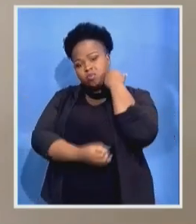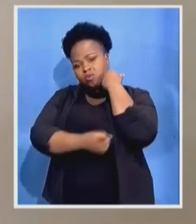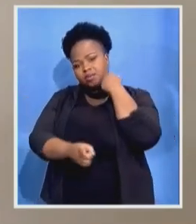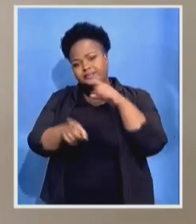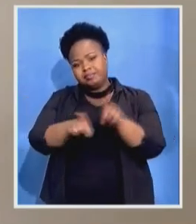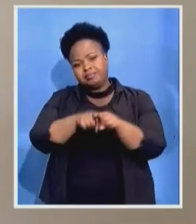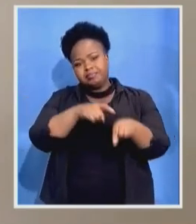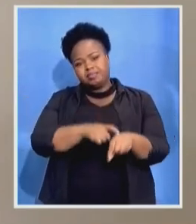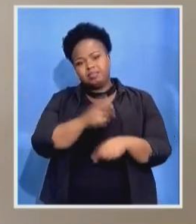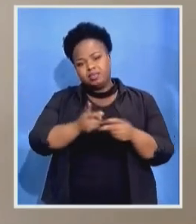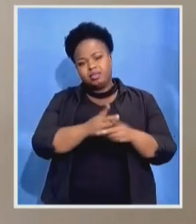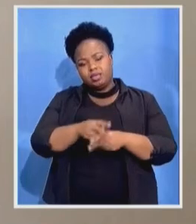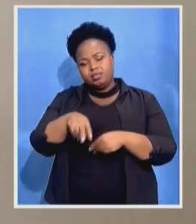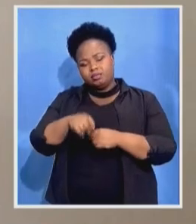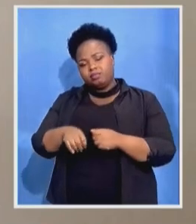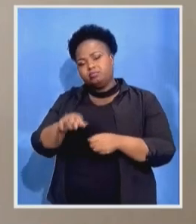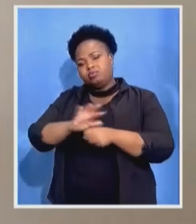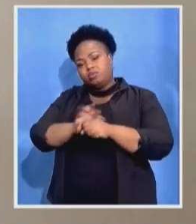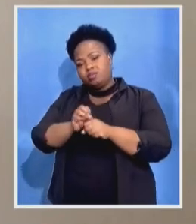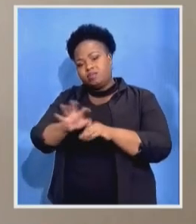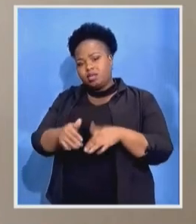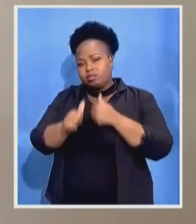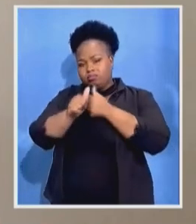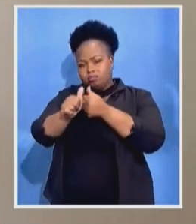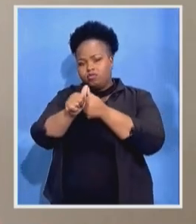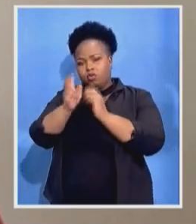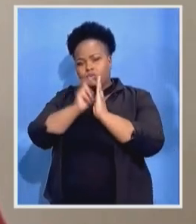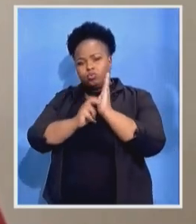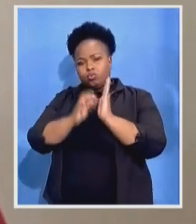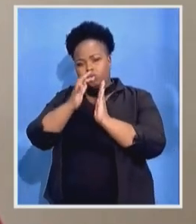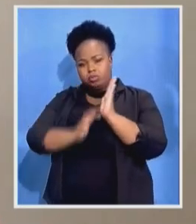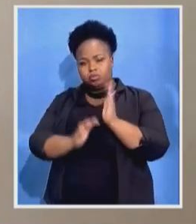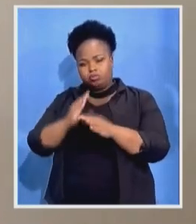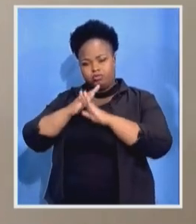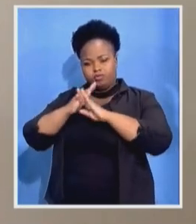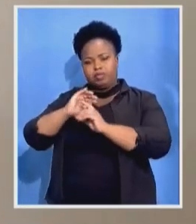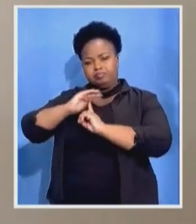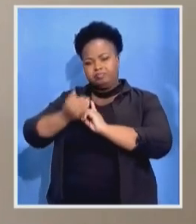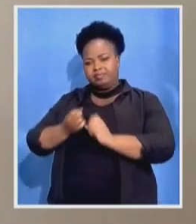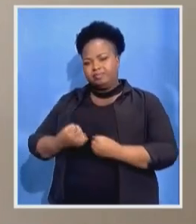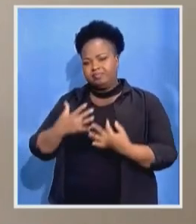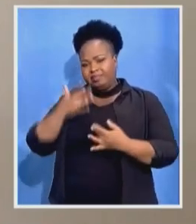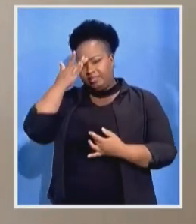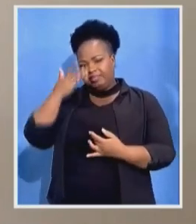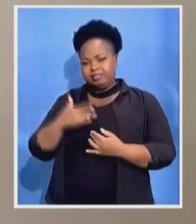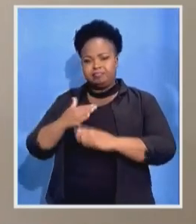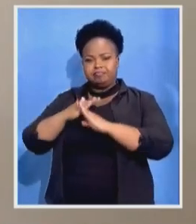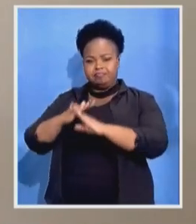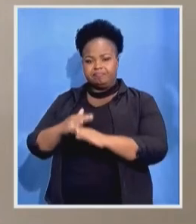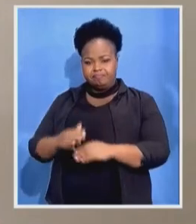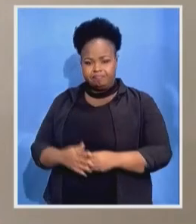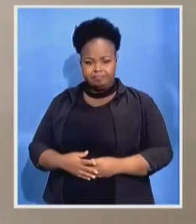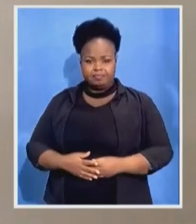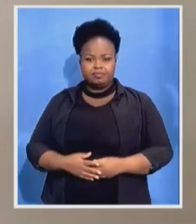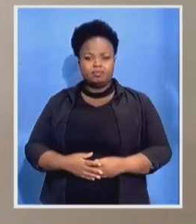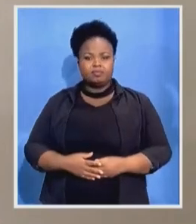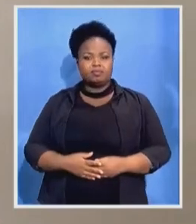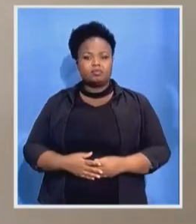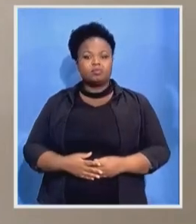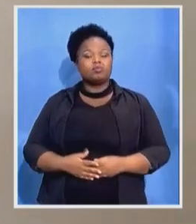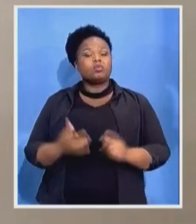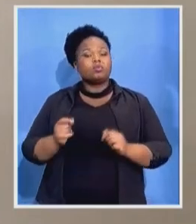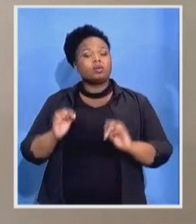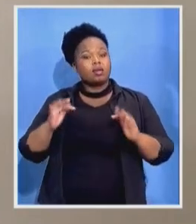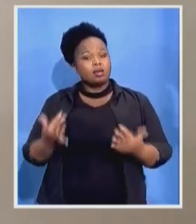COVID-19 preventative protocols. And we will do this mainly through localized